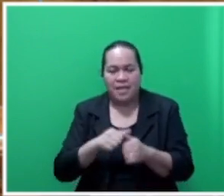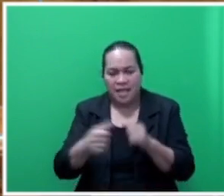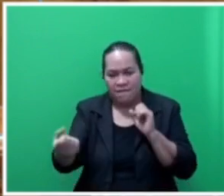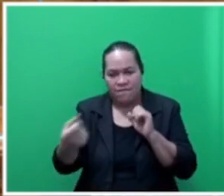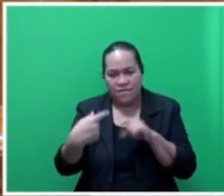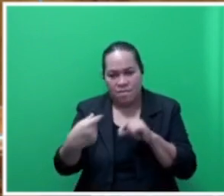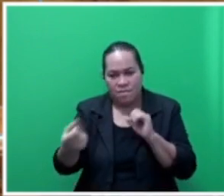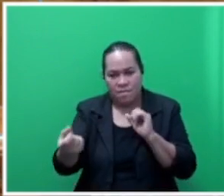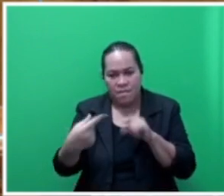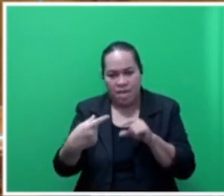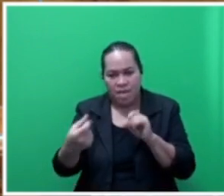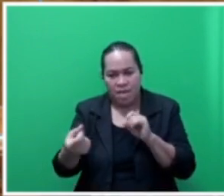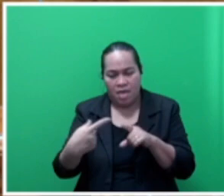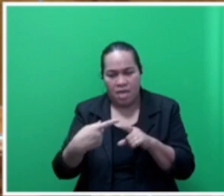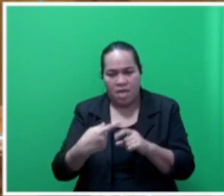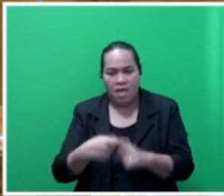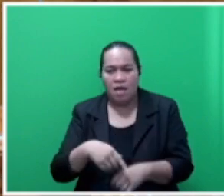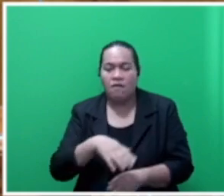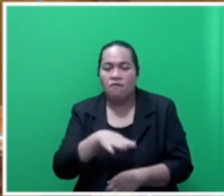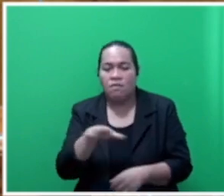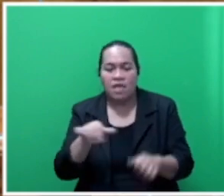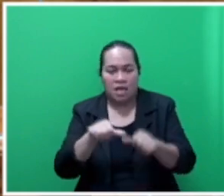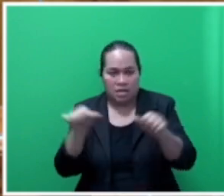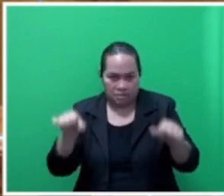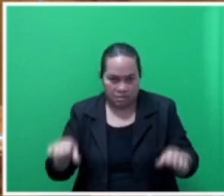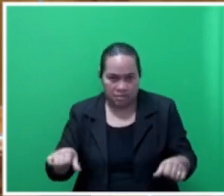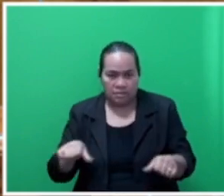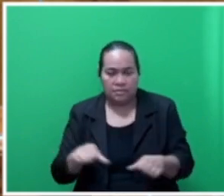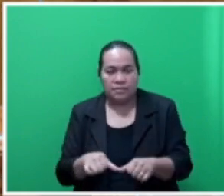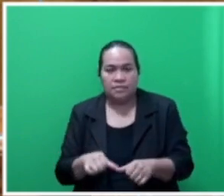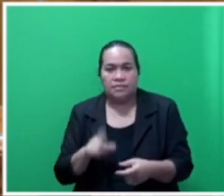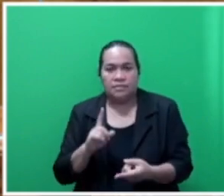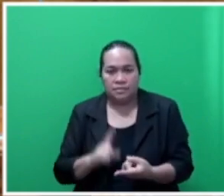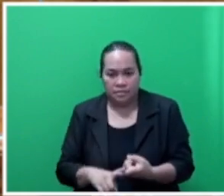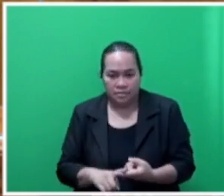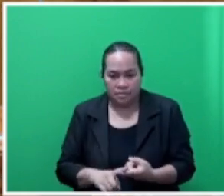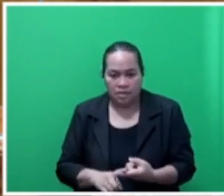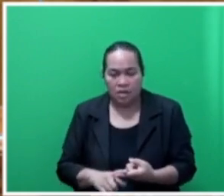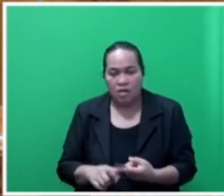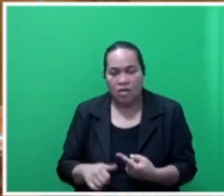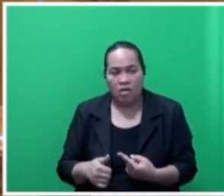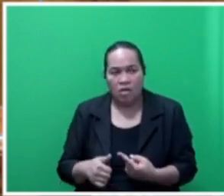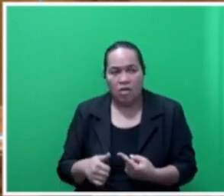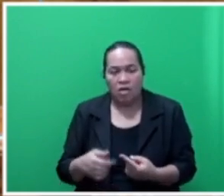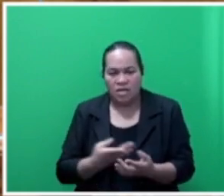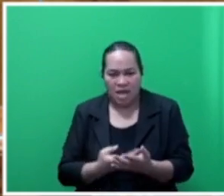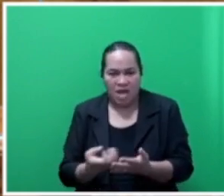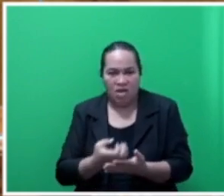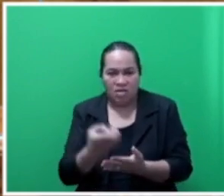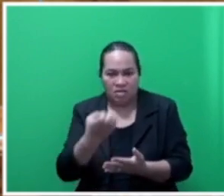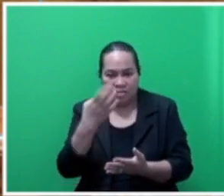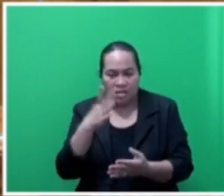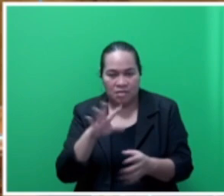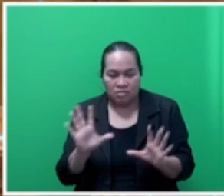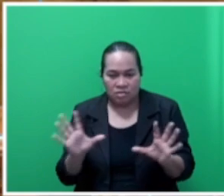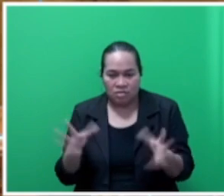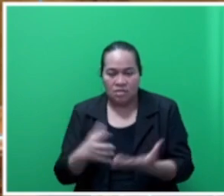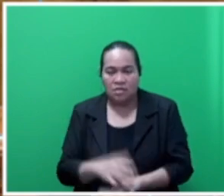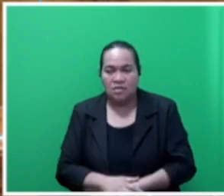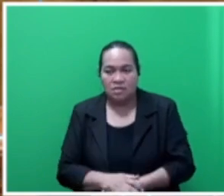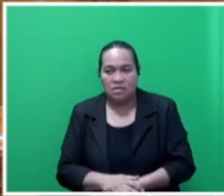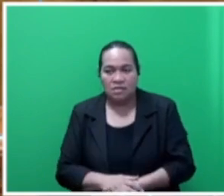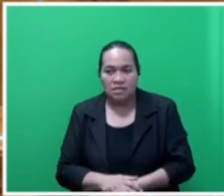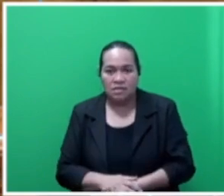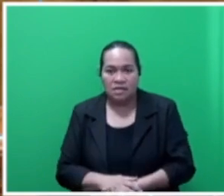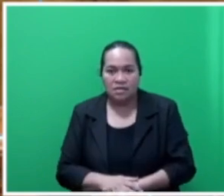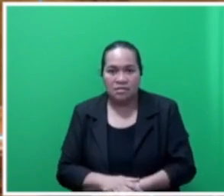the returns from the agriculture sector or the overall economic sector at large.